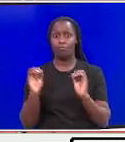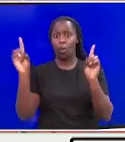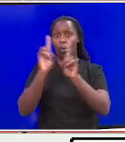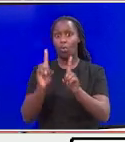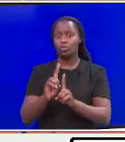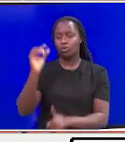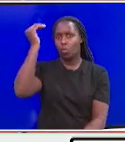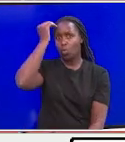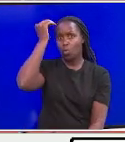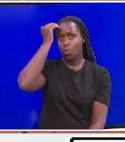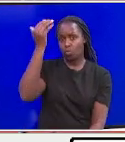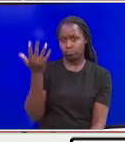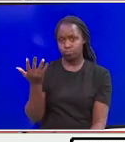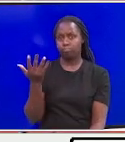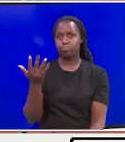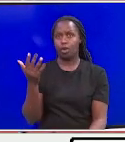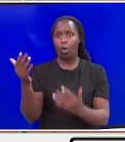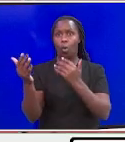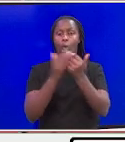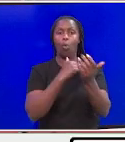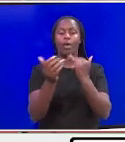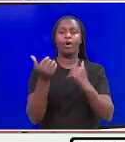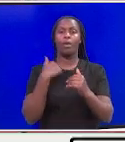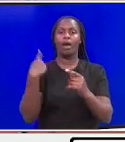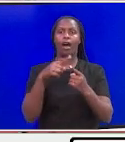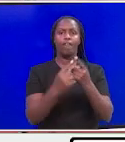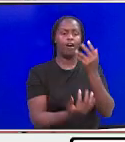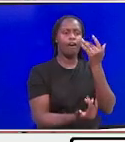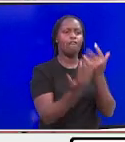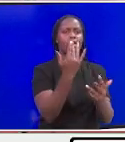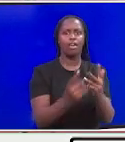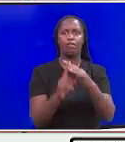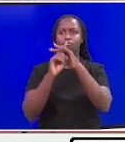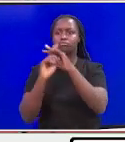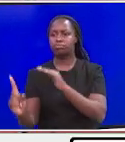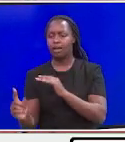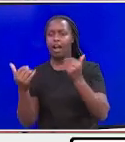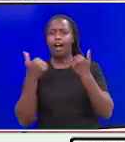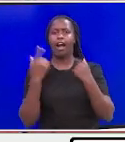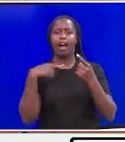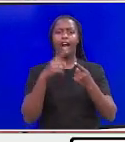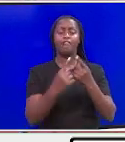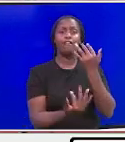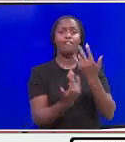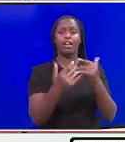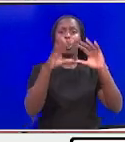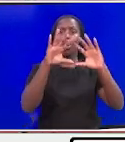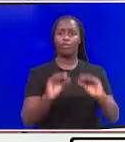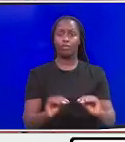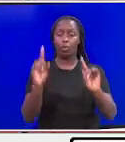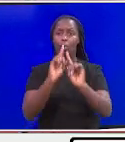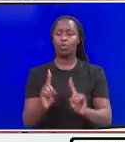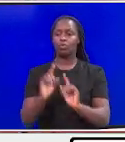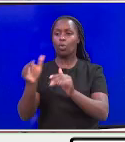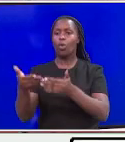kujua kama kuna fire escape, kuna fire extinguishers, na kuweza kuwapatia